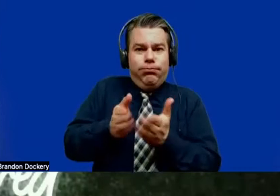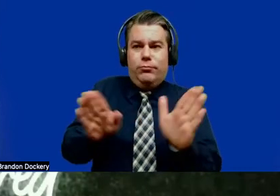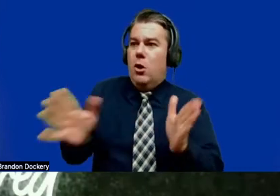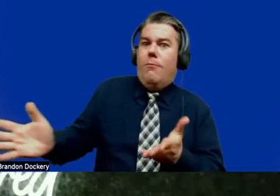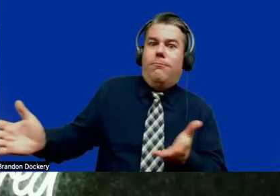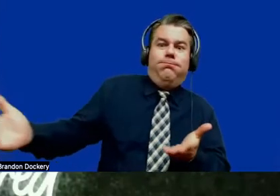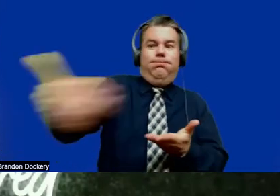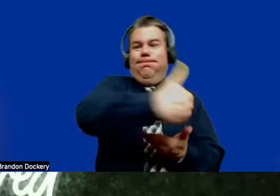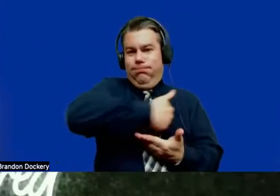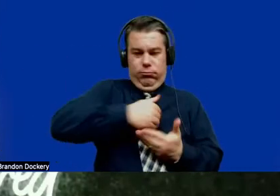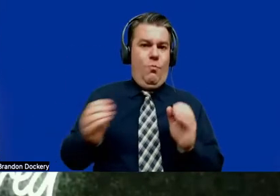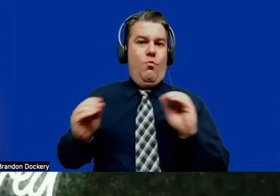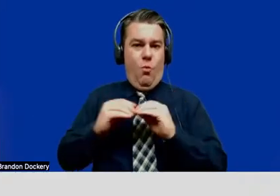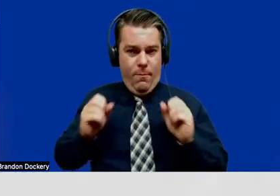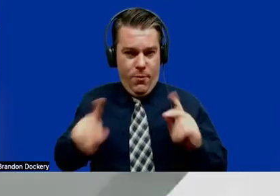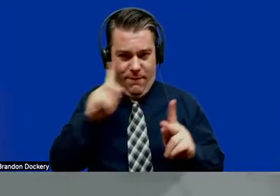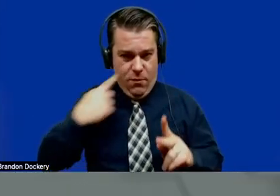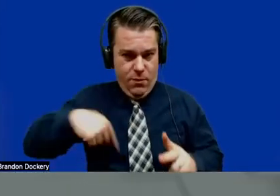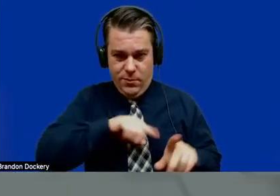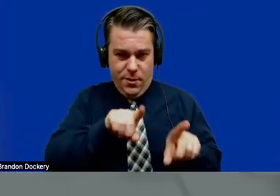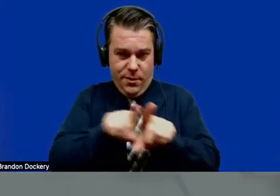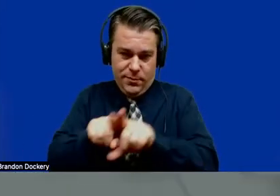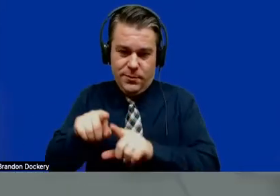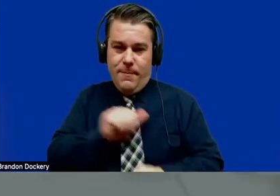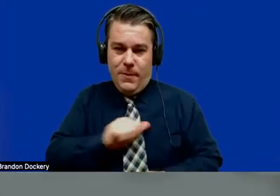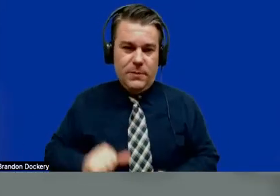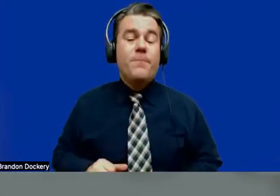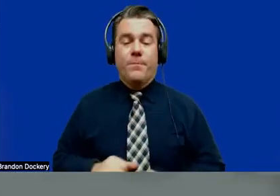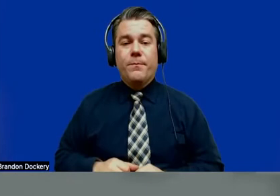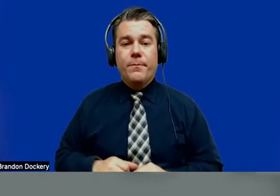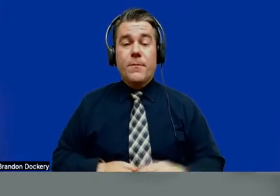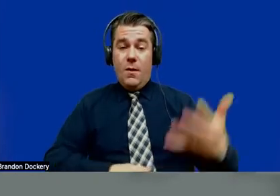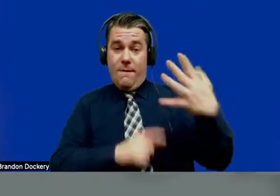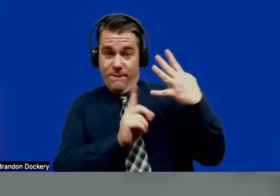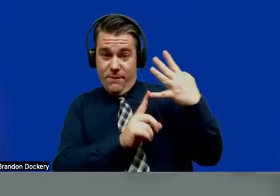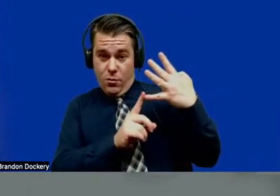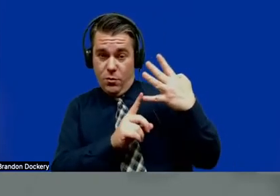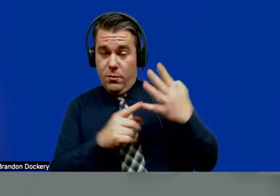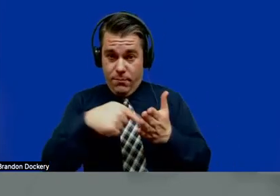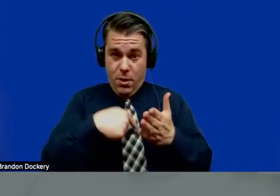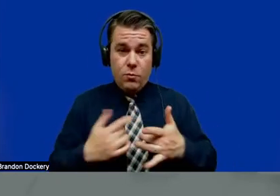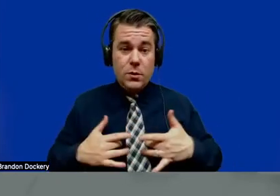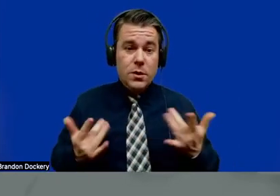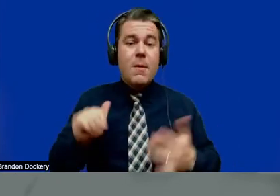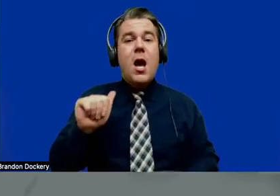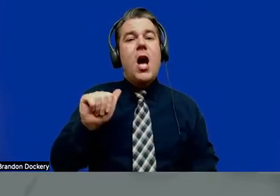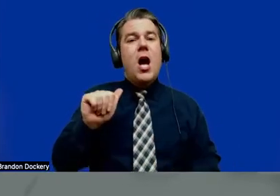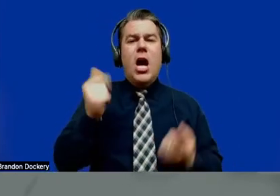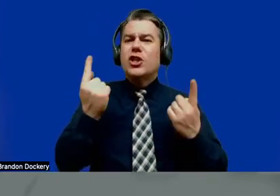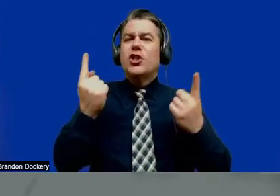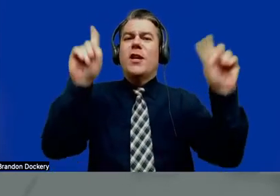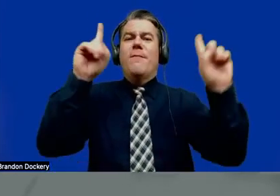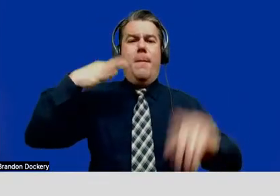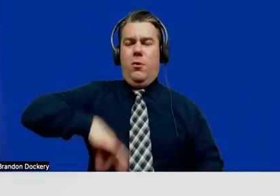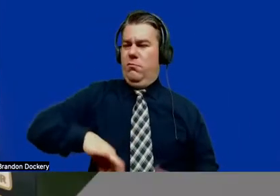earning opportunity for us as ambassadors. So the fourth way that you can be paid are achievement bonuses. What is an achievement bonus,